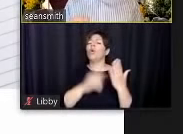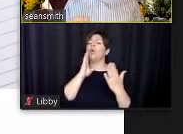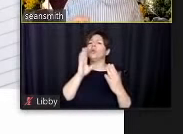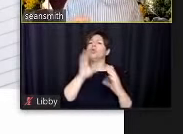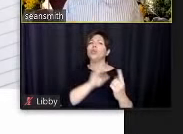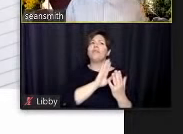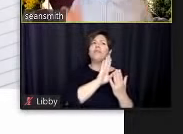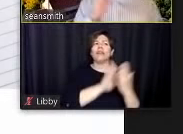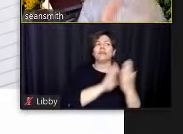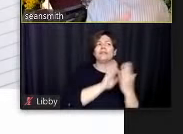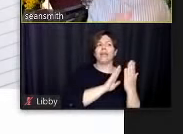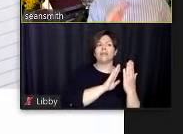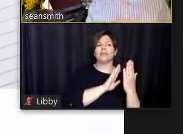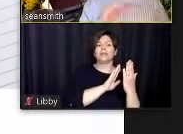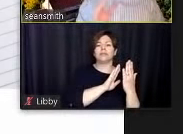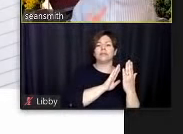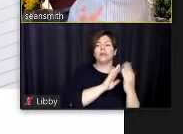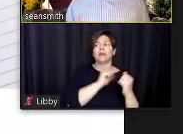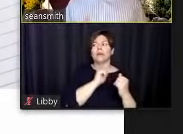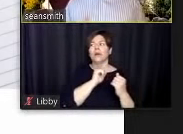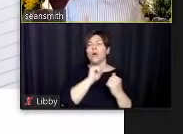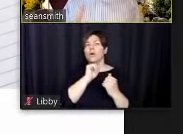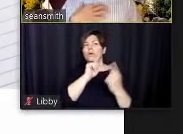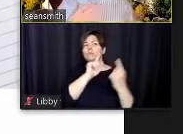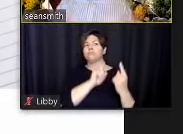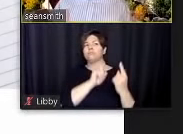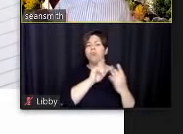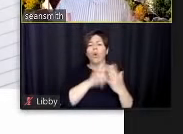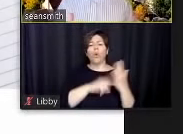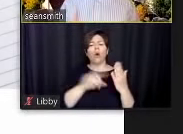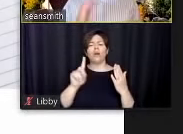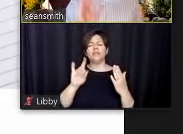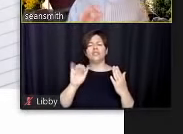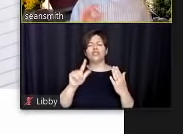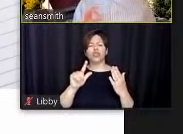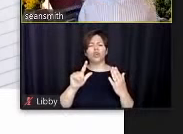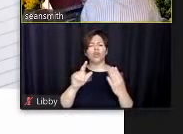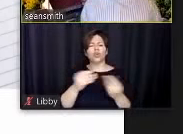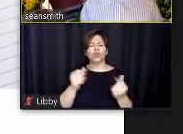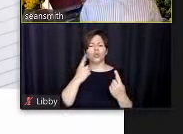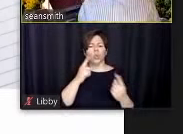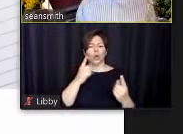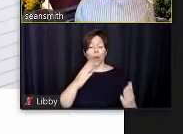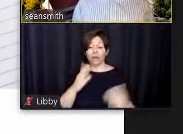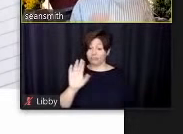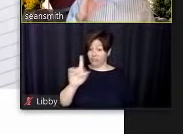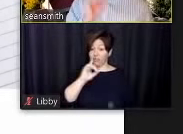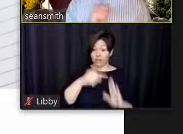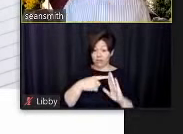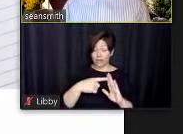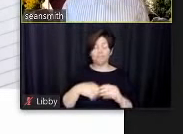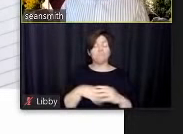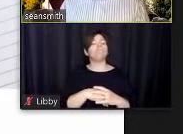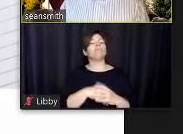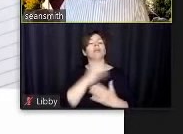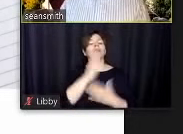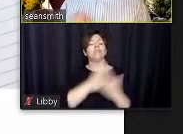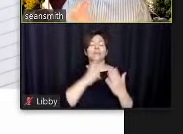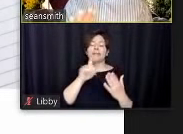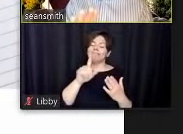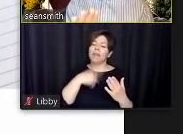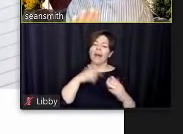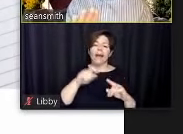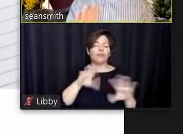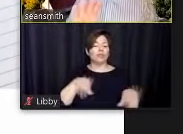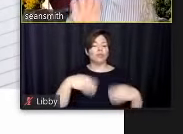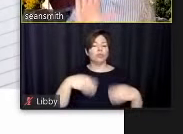face-to-face? What digital solutions work well? I'll give you an example. Some folks face-to-face will say, I've got to do assessment.